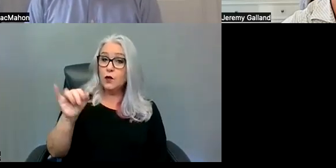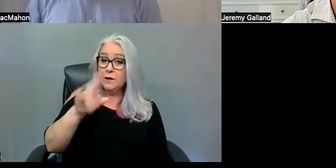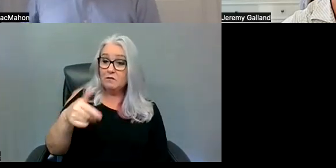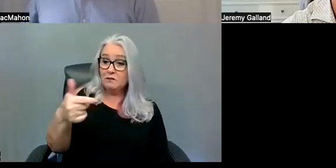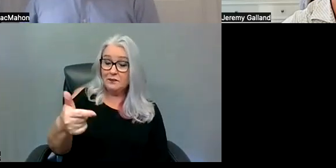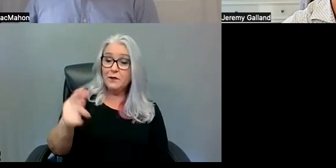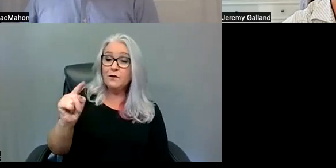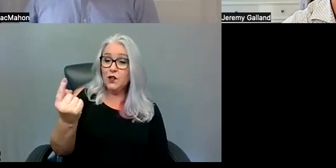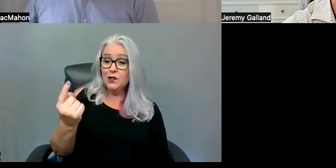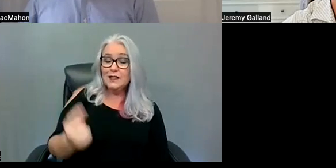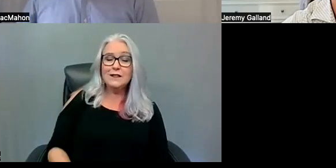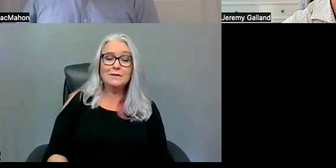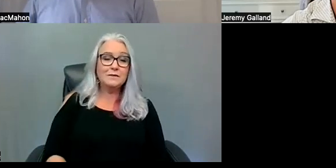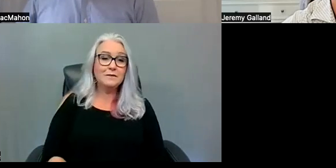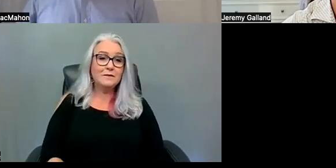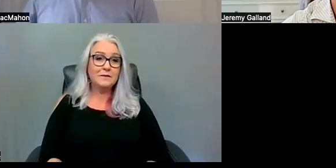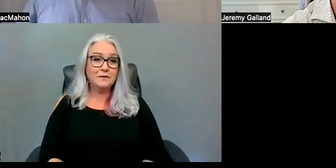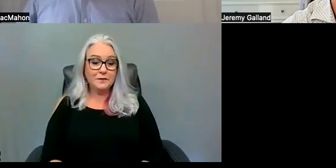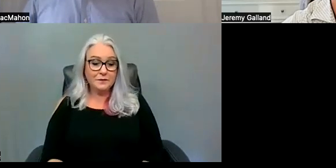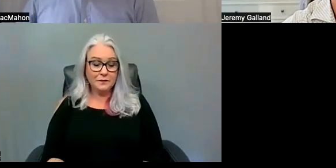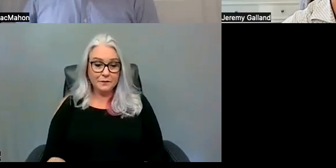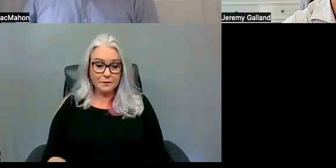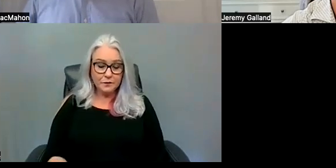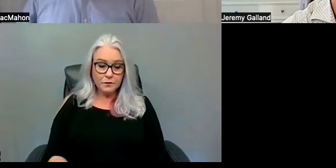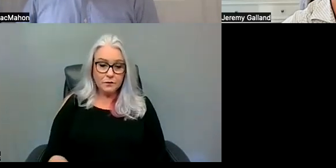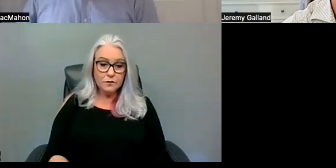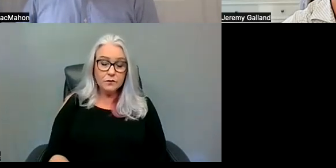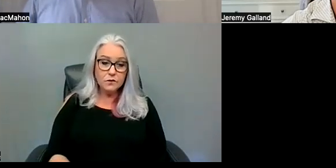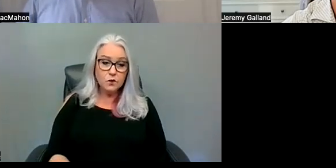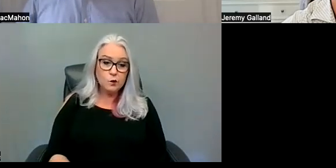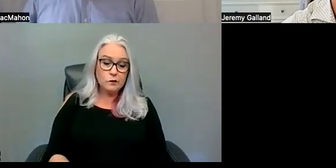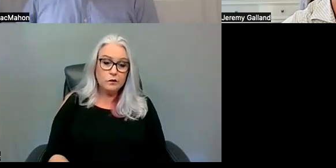okay? What do you see as the